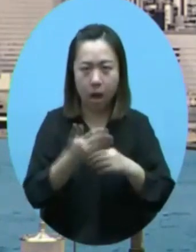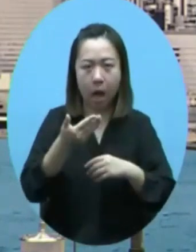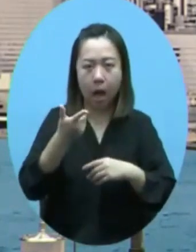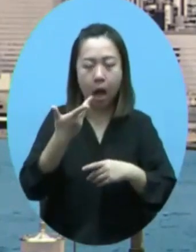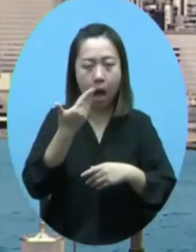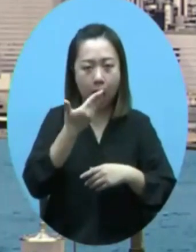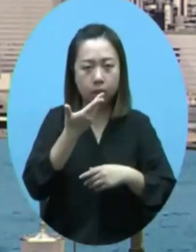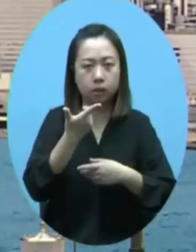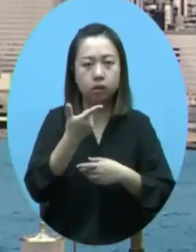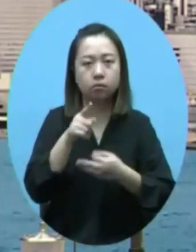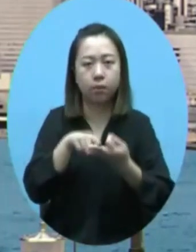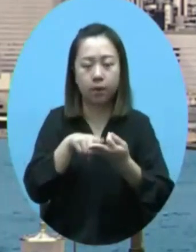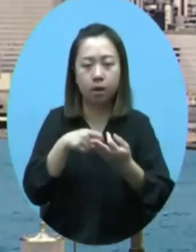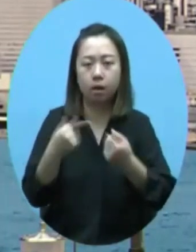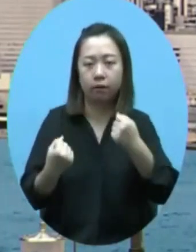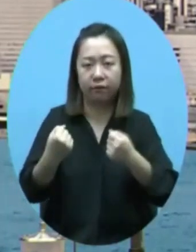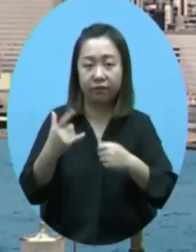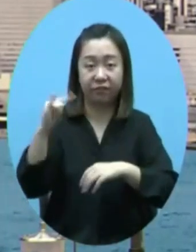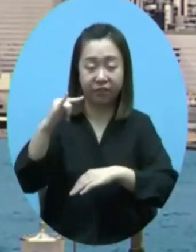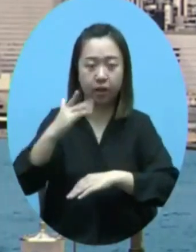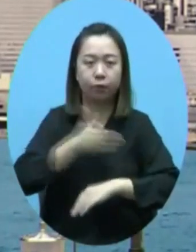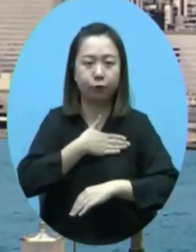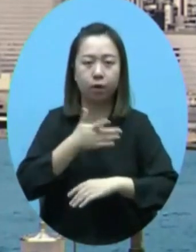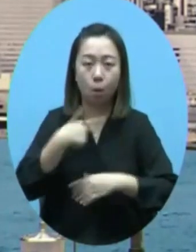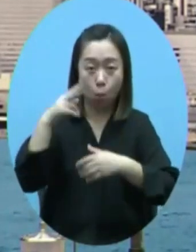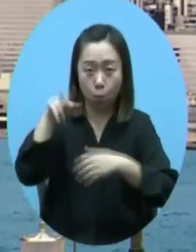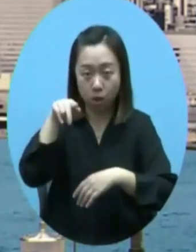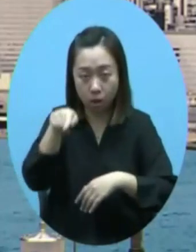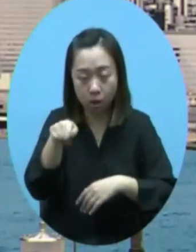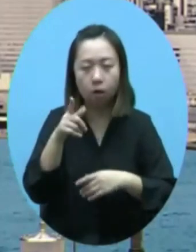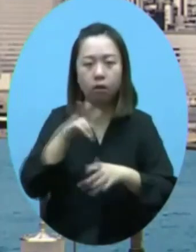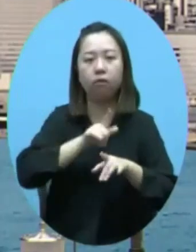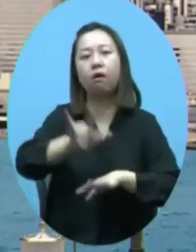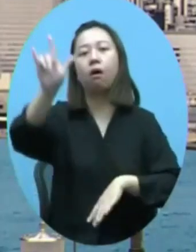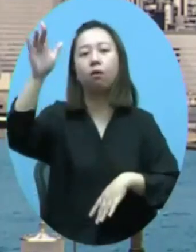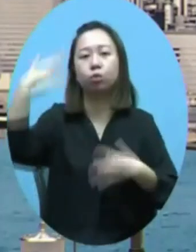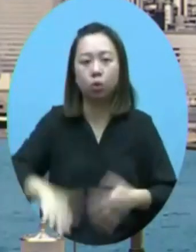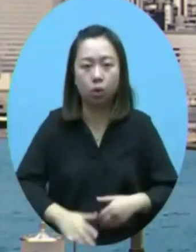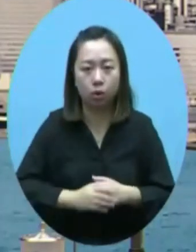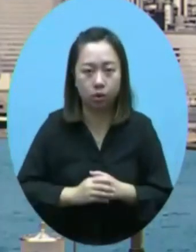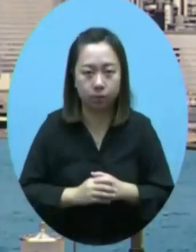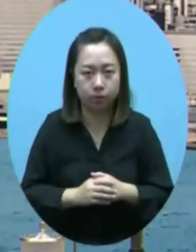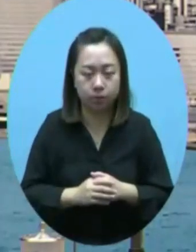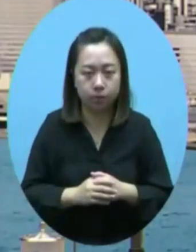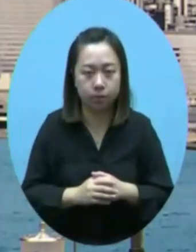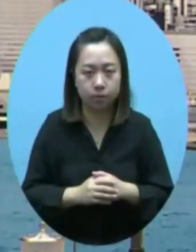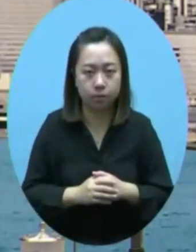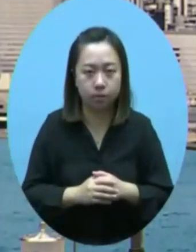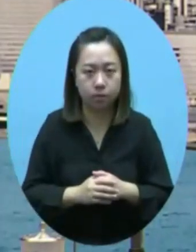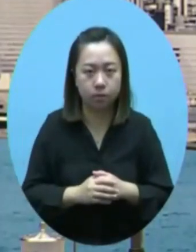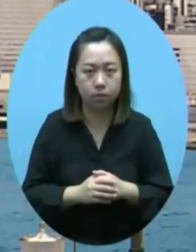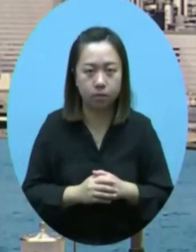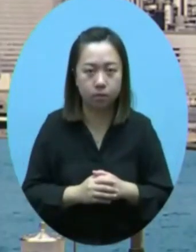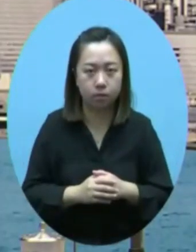1373, a pilot returned from Kazakhstan. When we locate him, he already left Hong Kong.